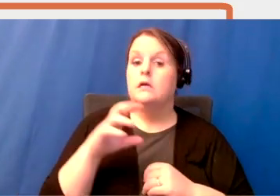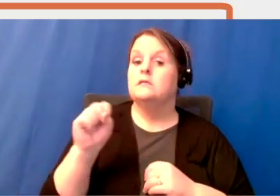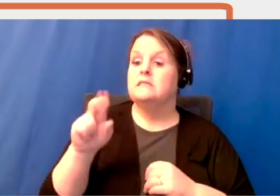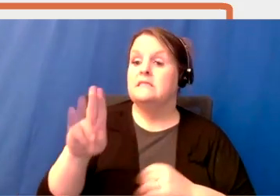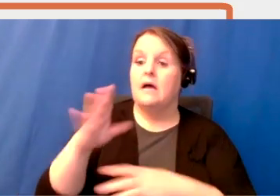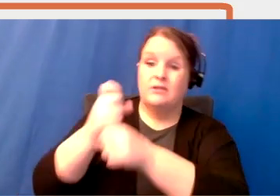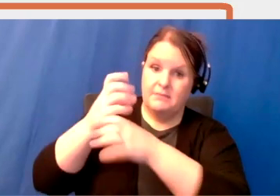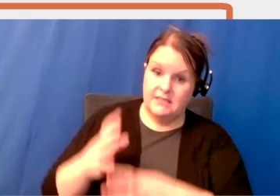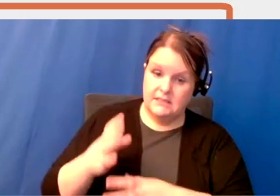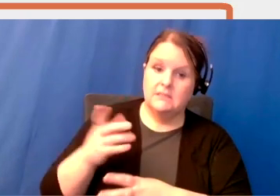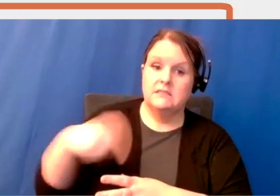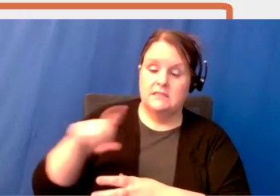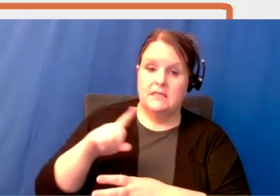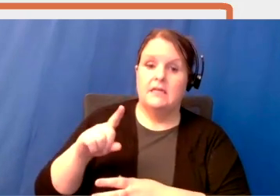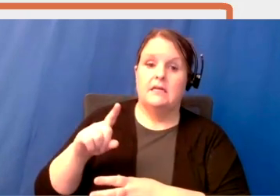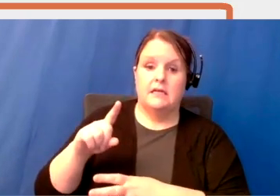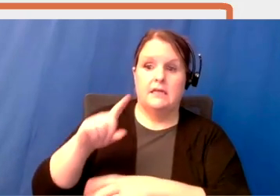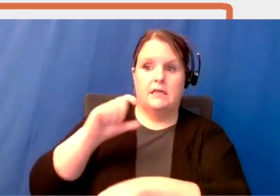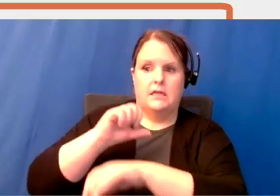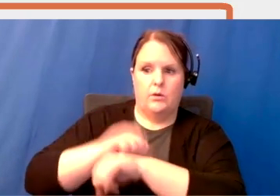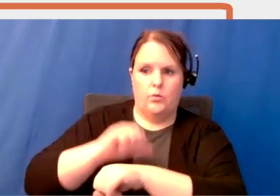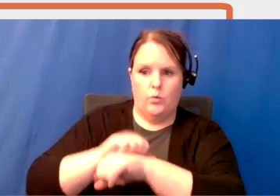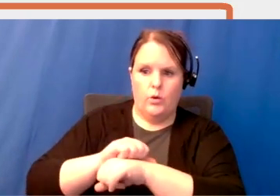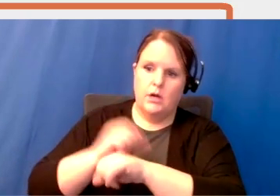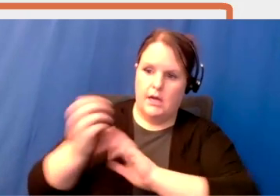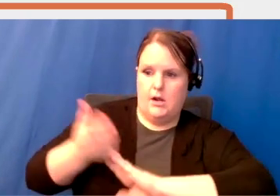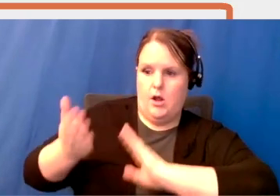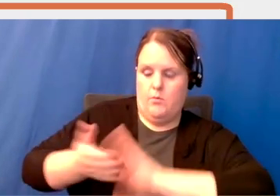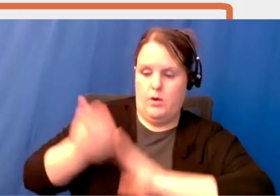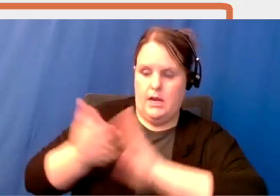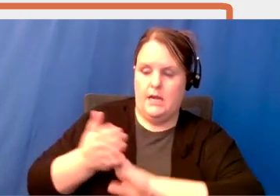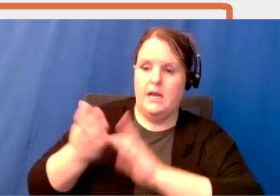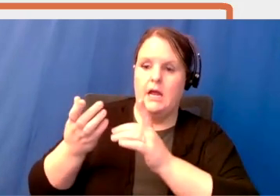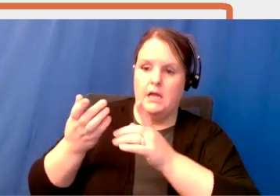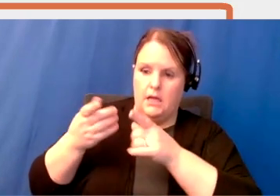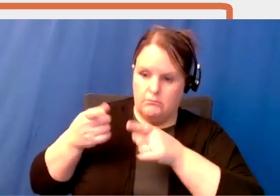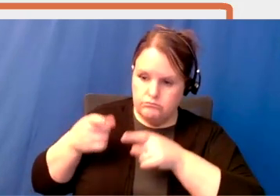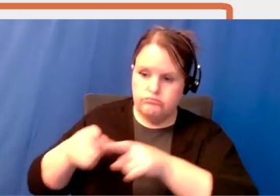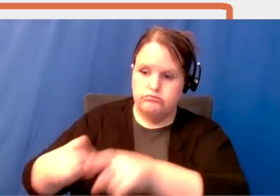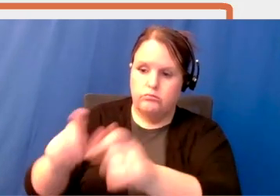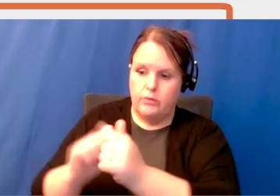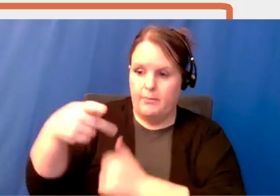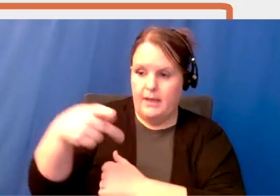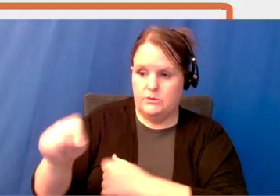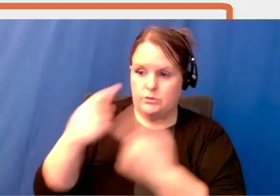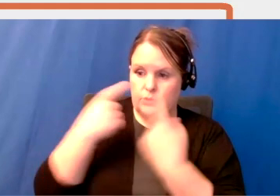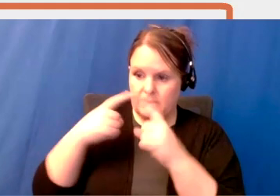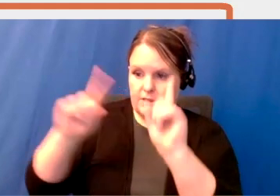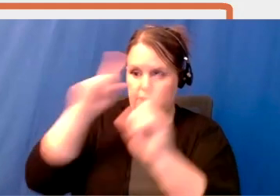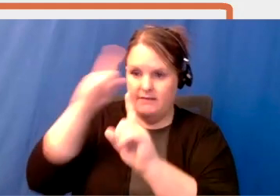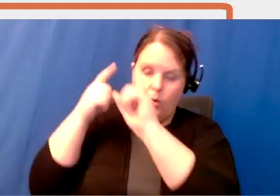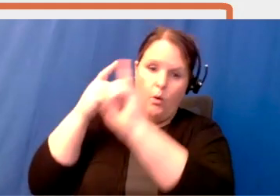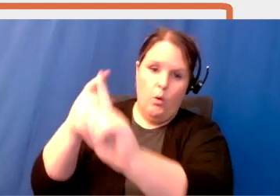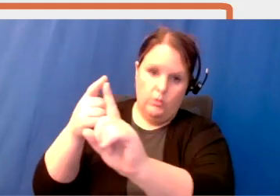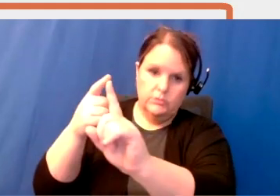they act alongside, they operate alongside the pass-through entity to achieve goals of